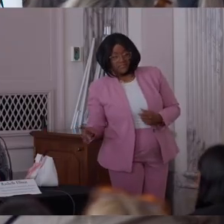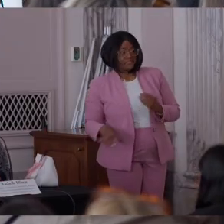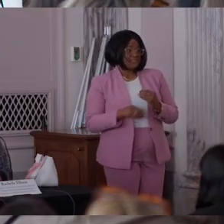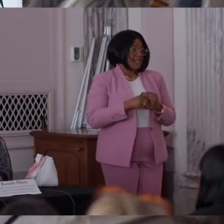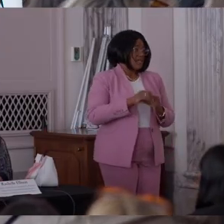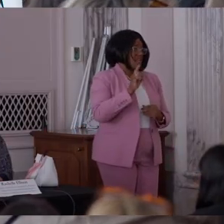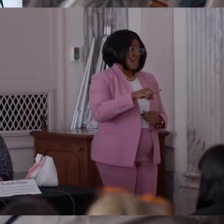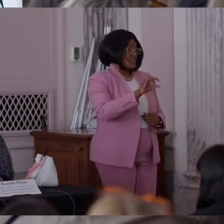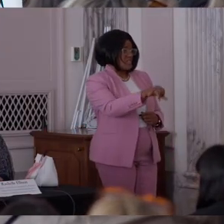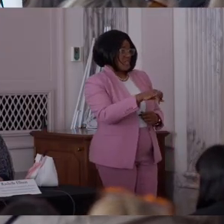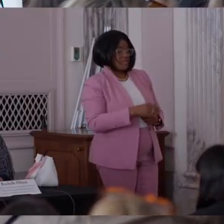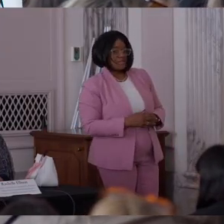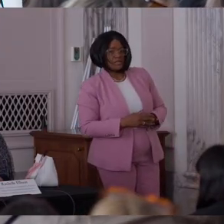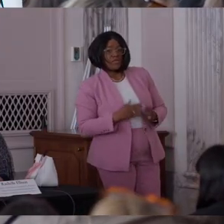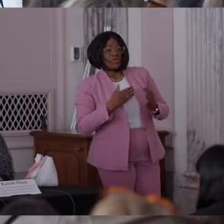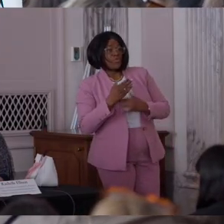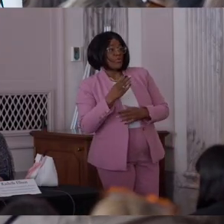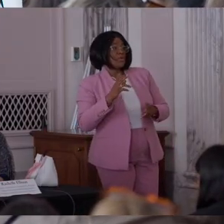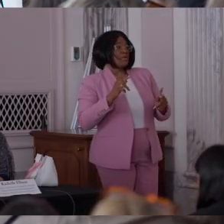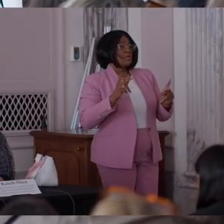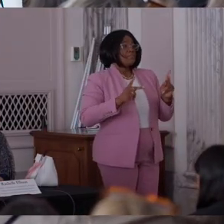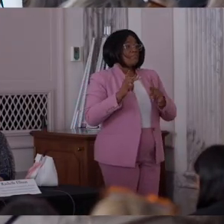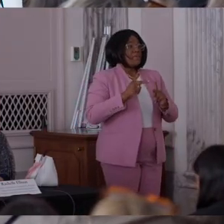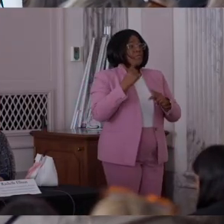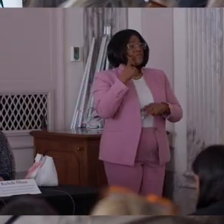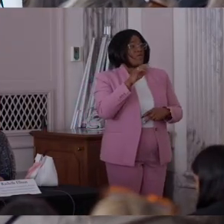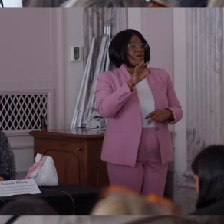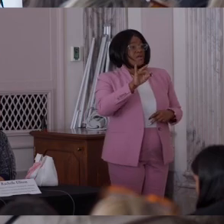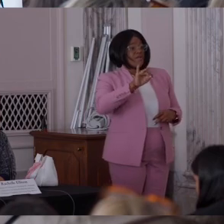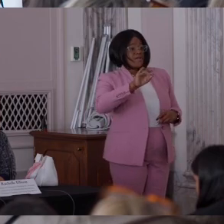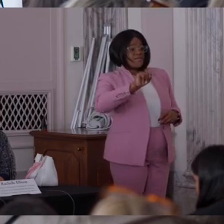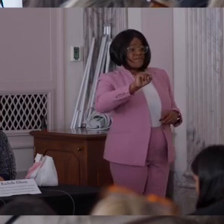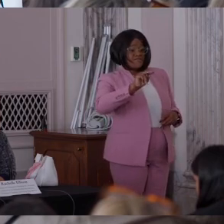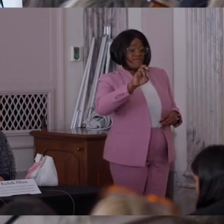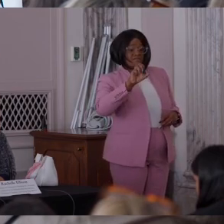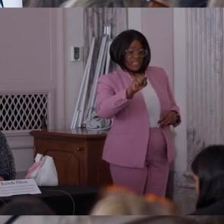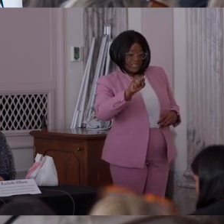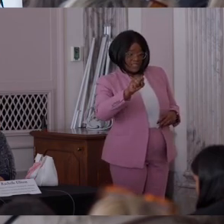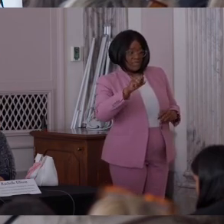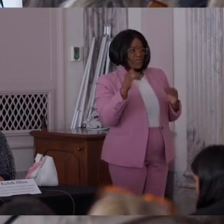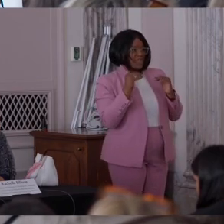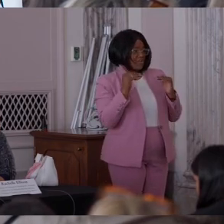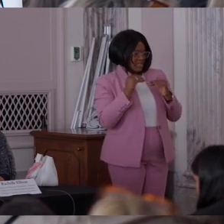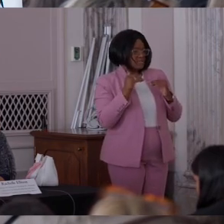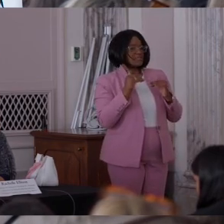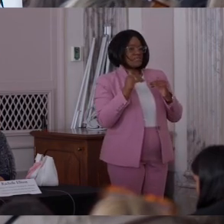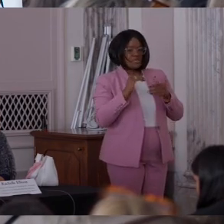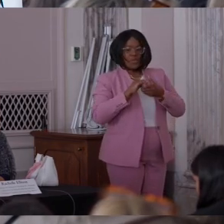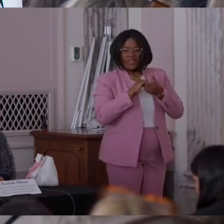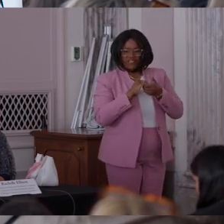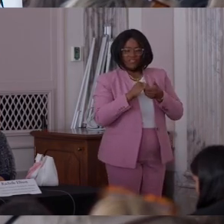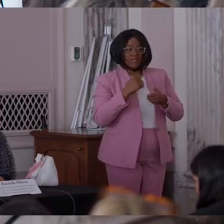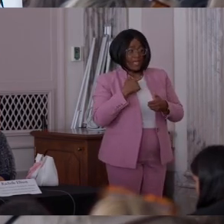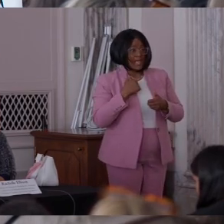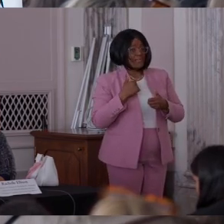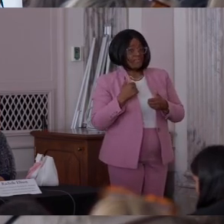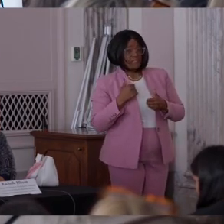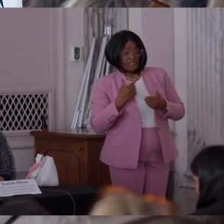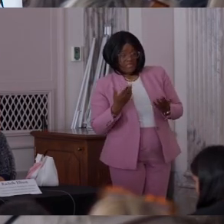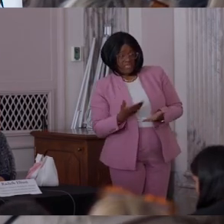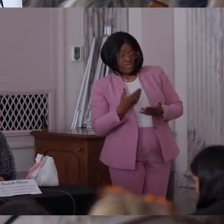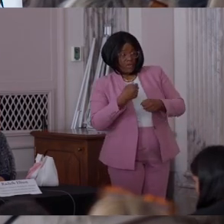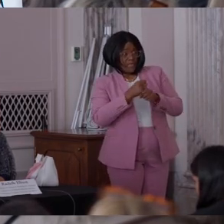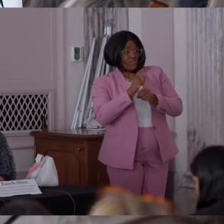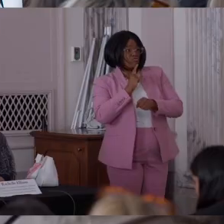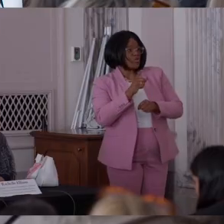like to answer that through the People for Fairness Coalition. I'm contracted with the Community Partnership. So I'm in the street, standing and making sure people